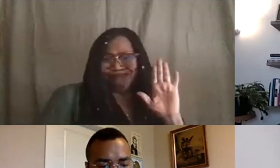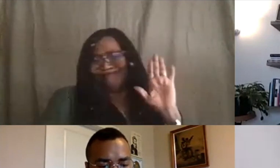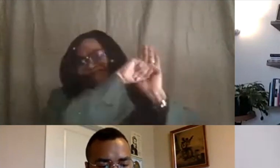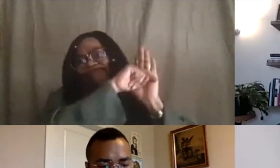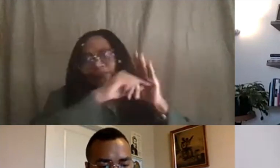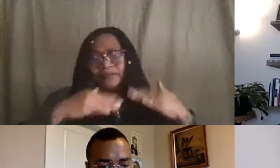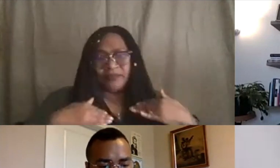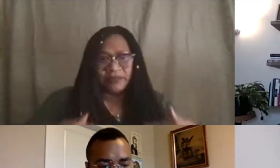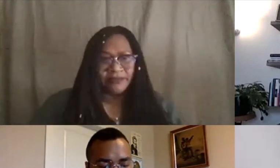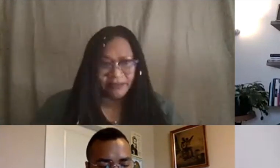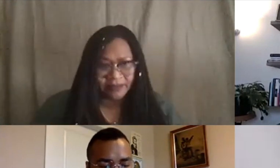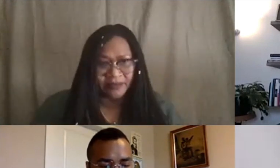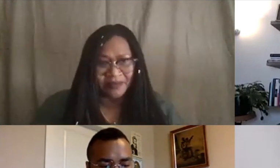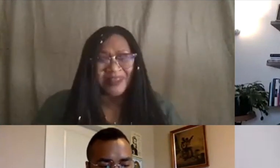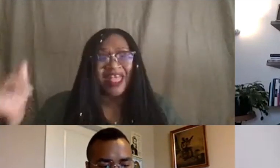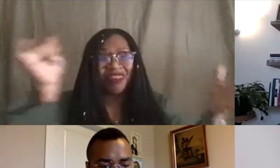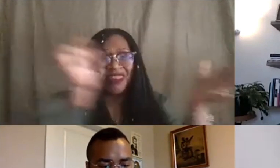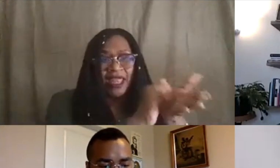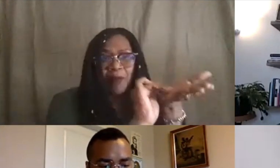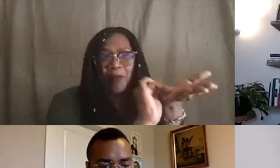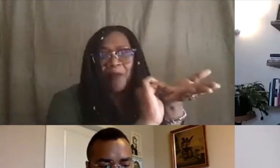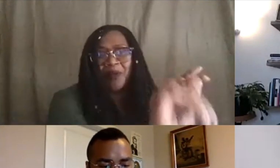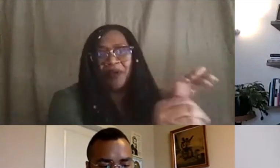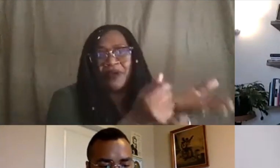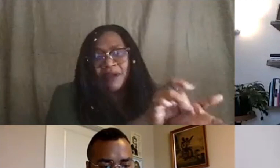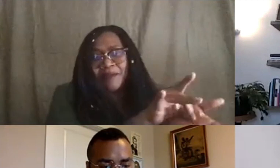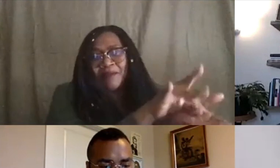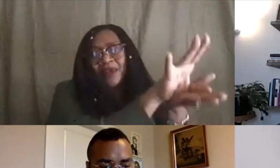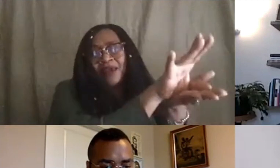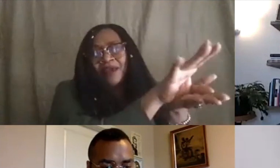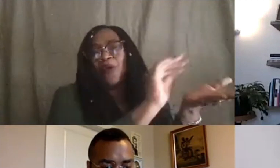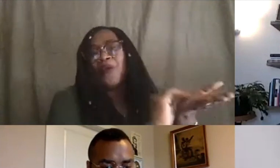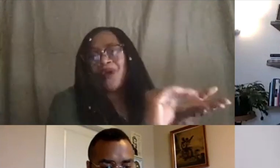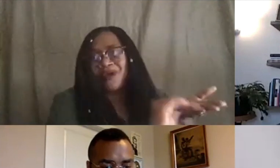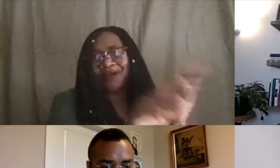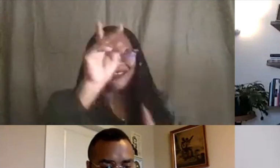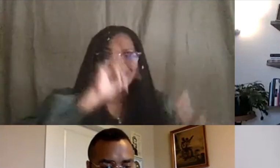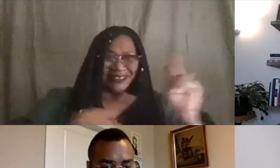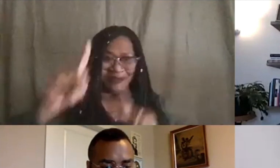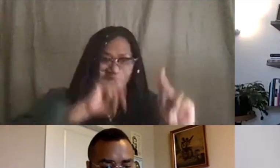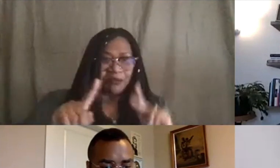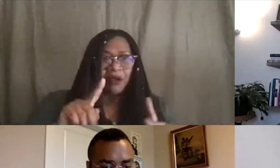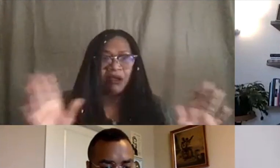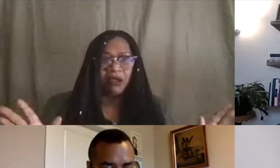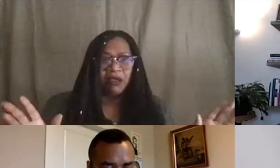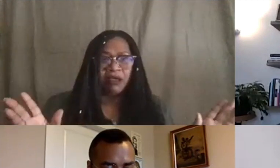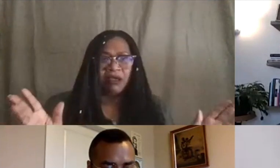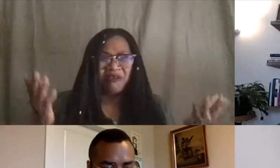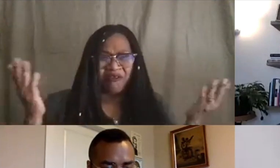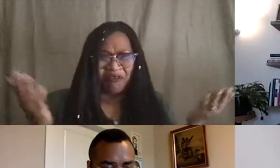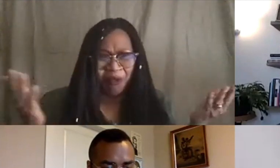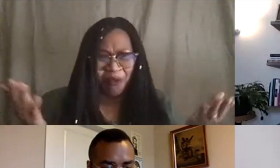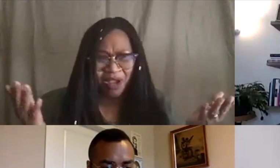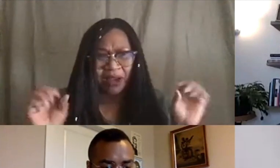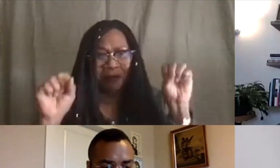dehumanization actually exempts the people who use that language from any possibility of being